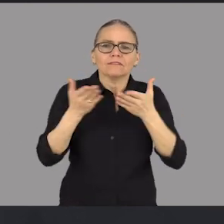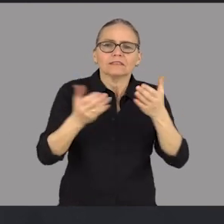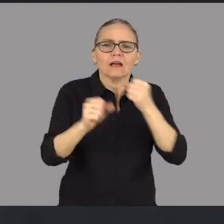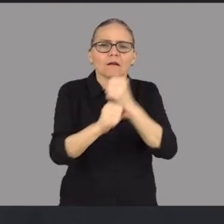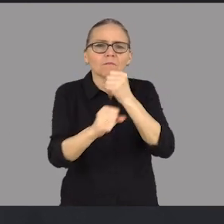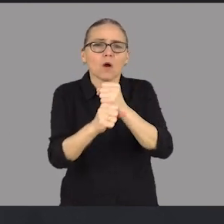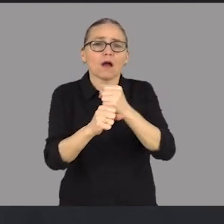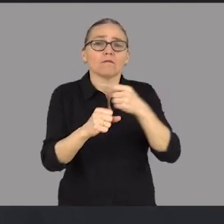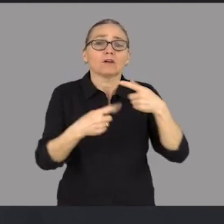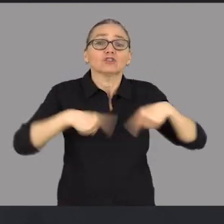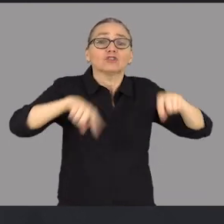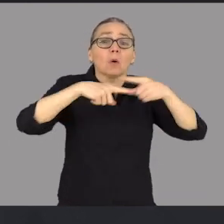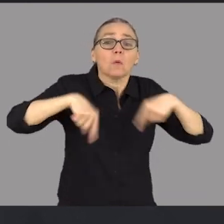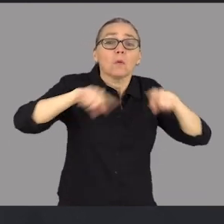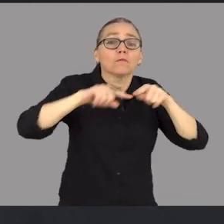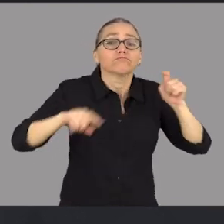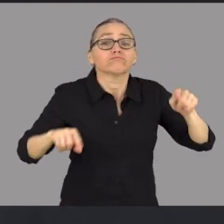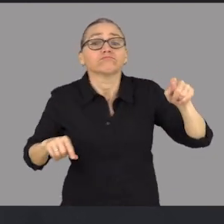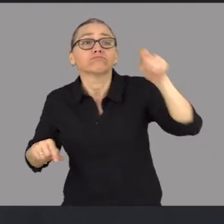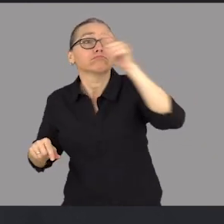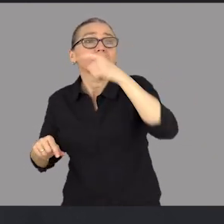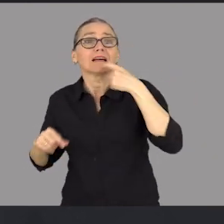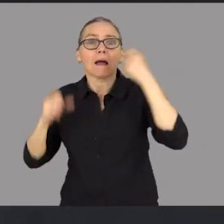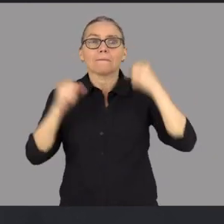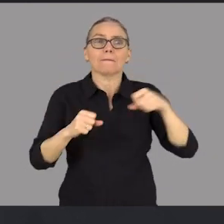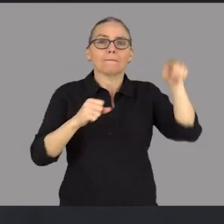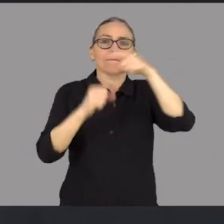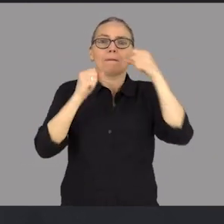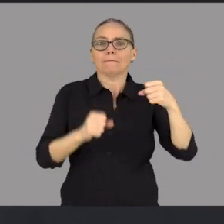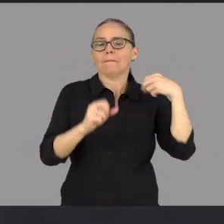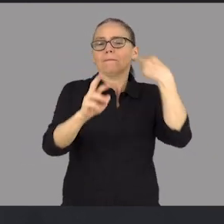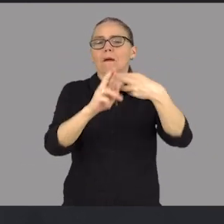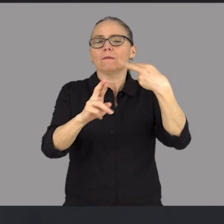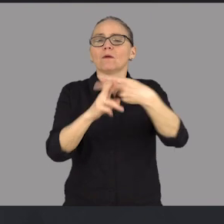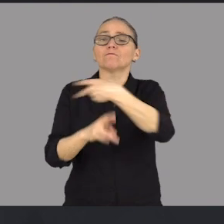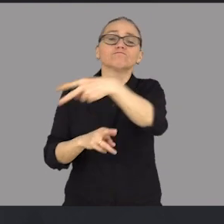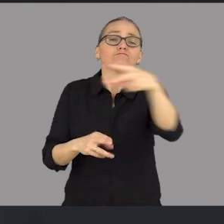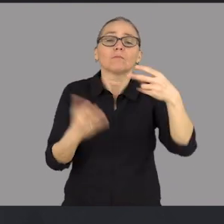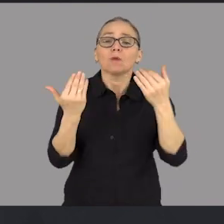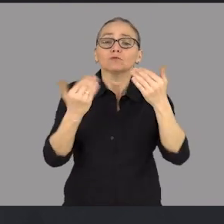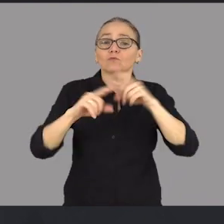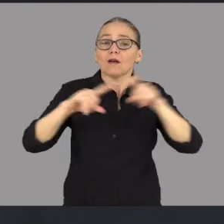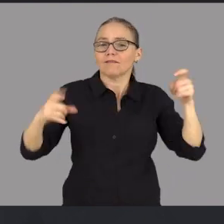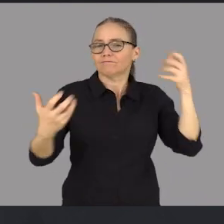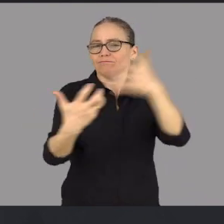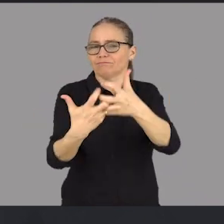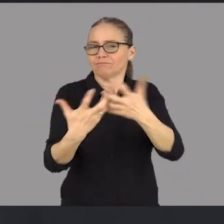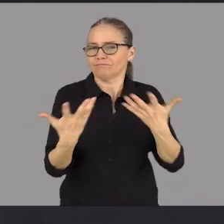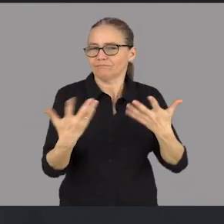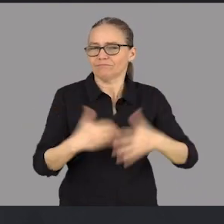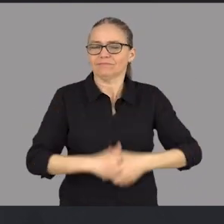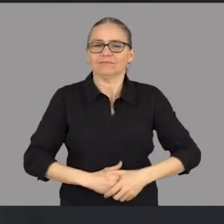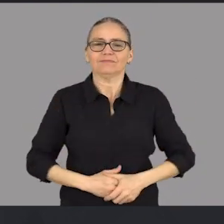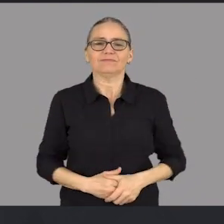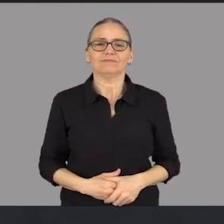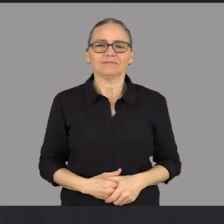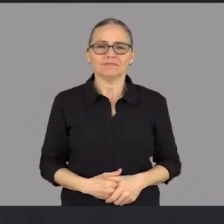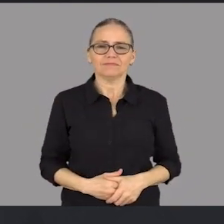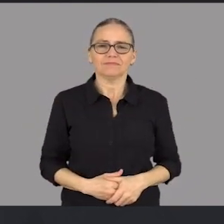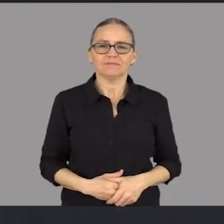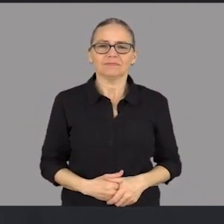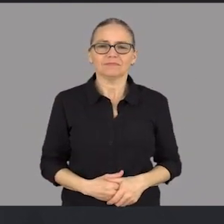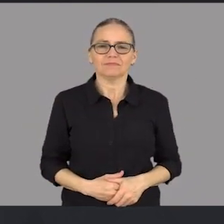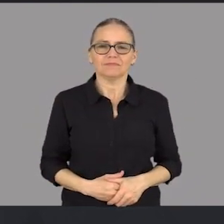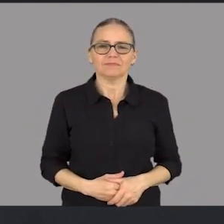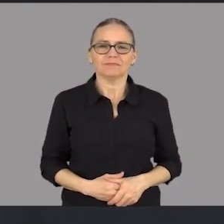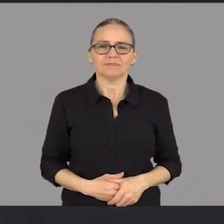info@supportedemployment.ca link that Ashley shared, and that'll be connected to me. And I would love to have a conversation with you, find out